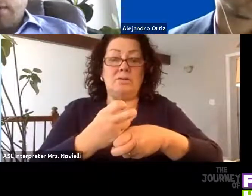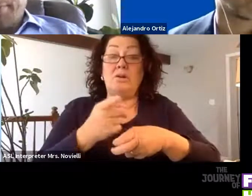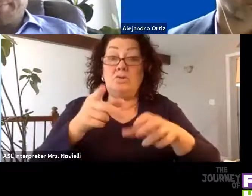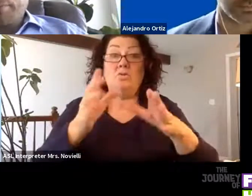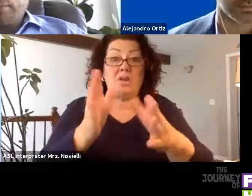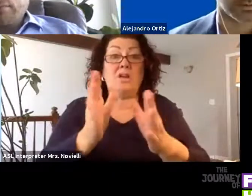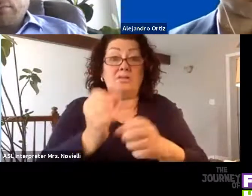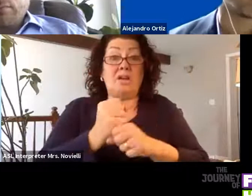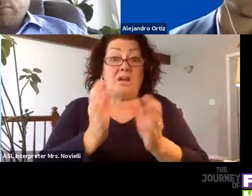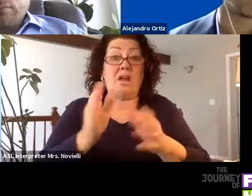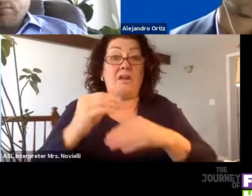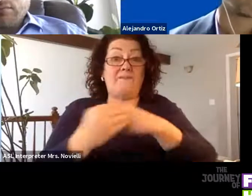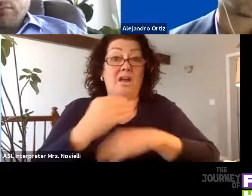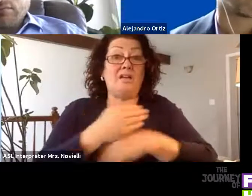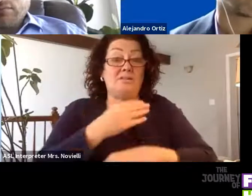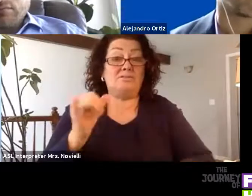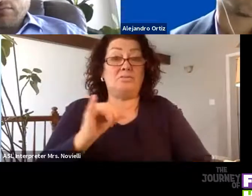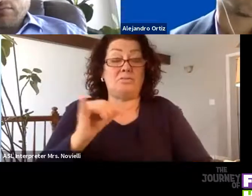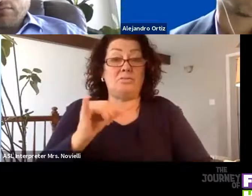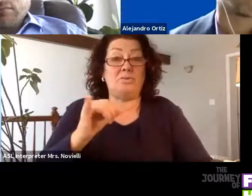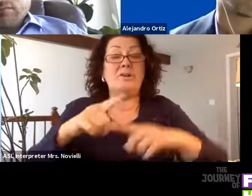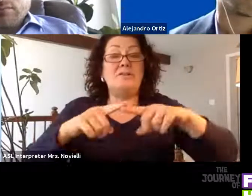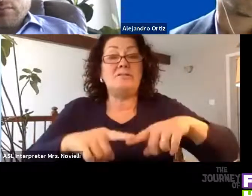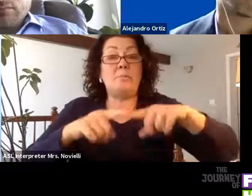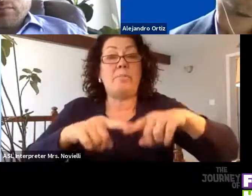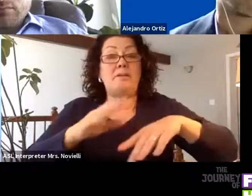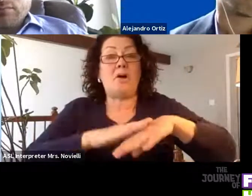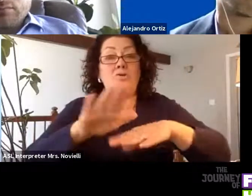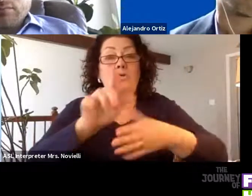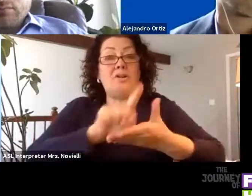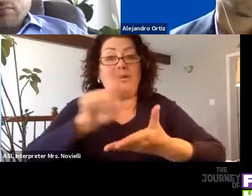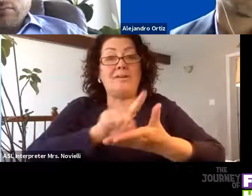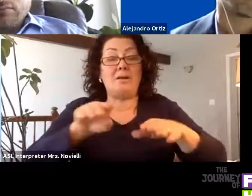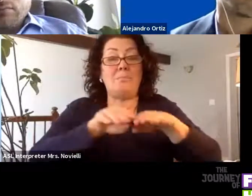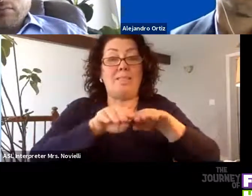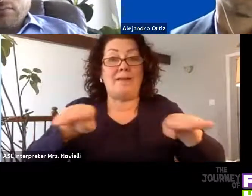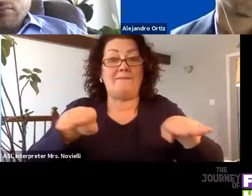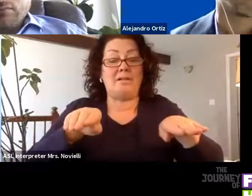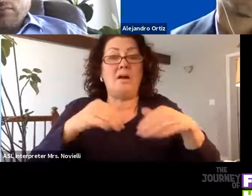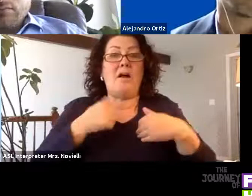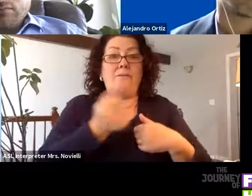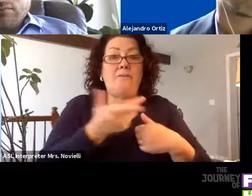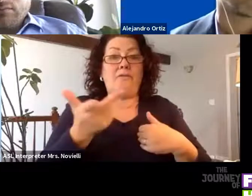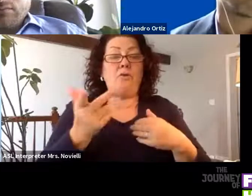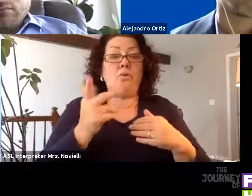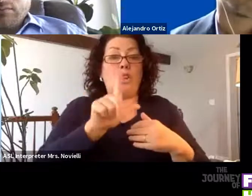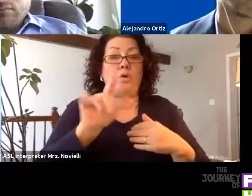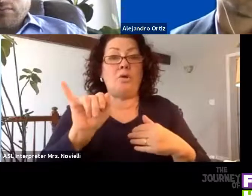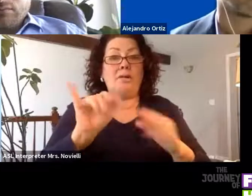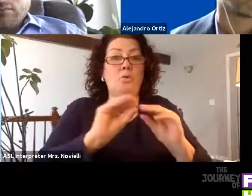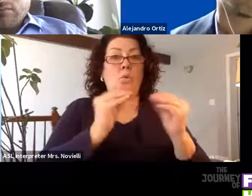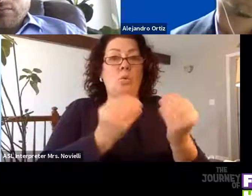too, depending on your income level. We have a couple of organizations on Long Island that